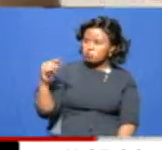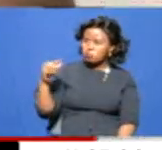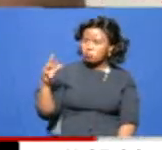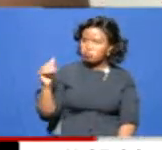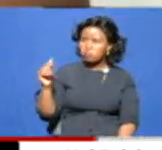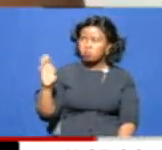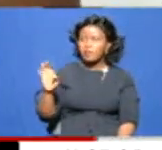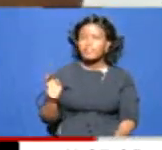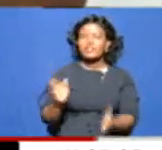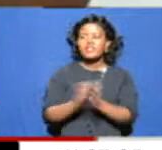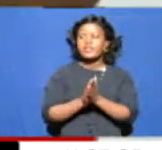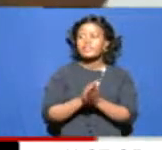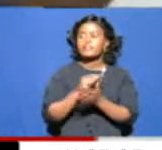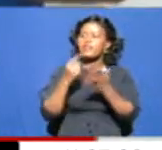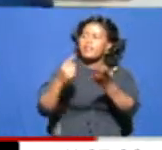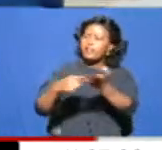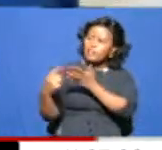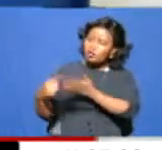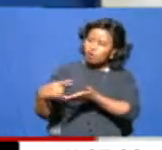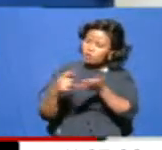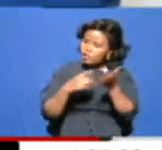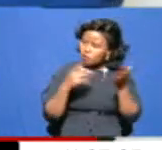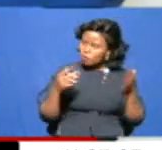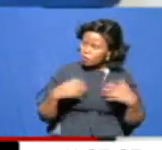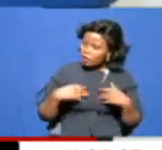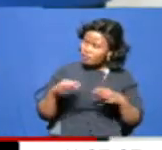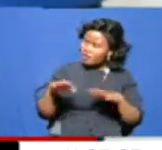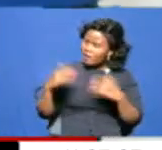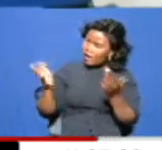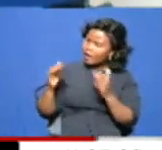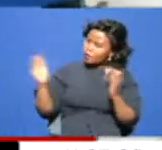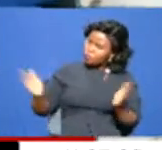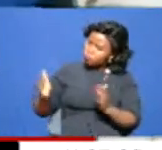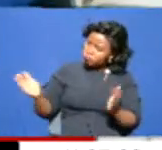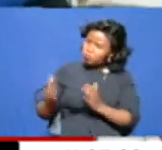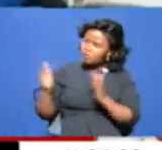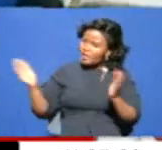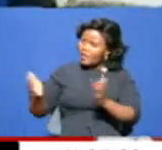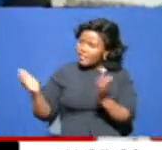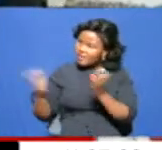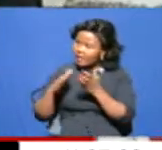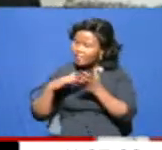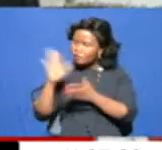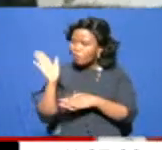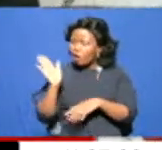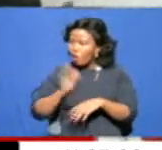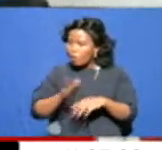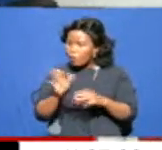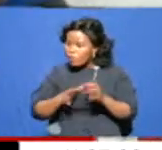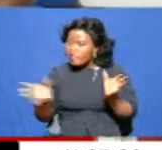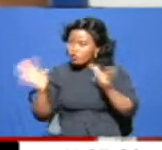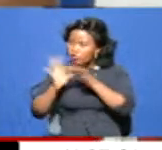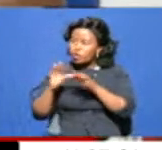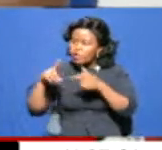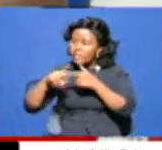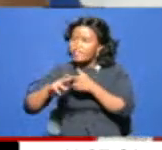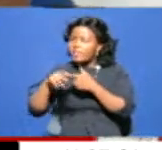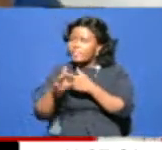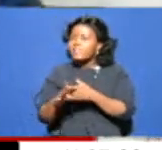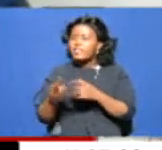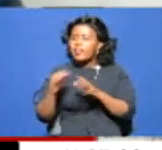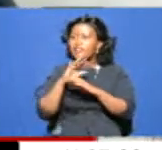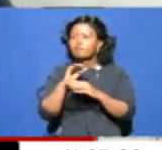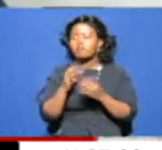Jilo. The conversation that we are going to have is how to encourage more women to join the engineering fraternity. Thank you very much, much indeed,